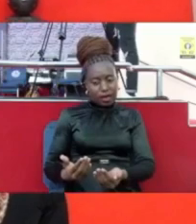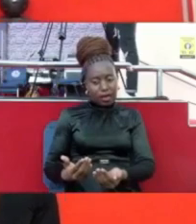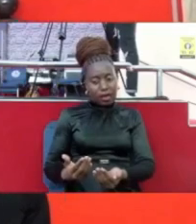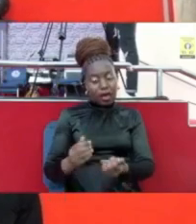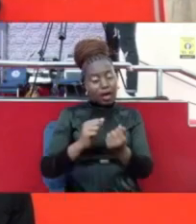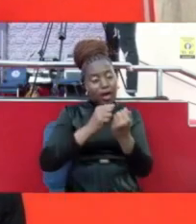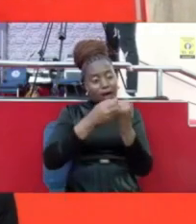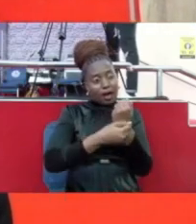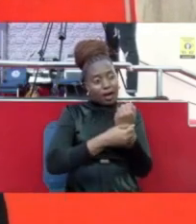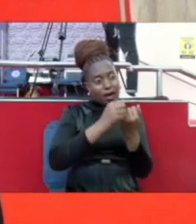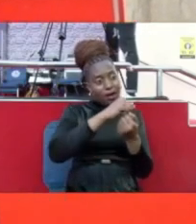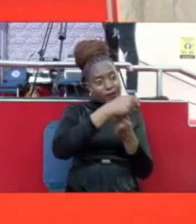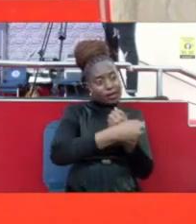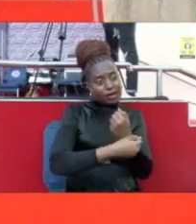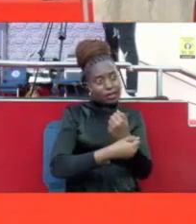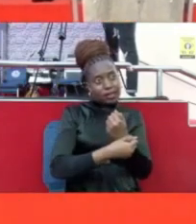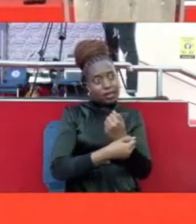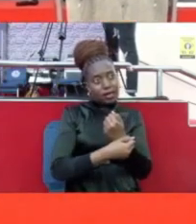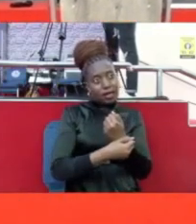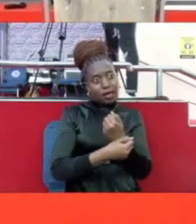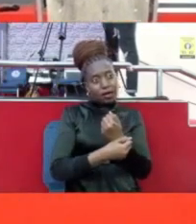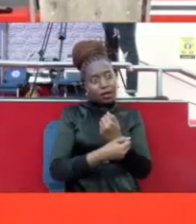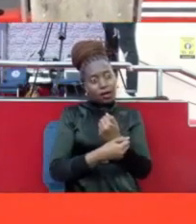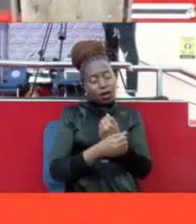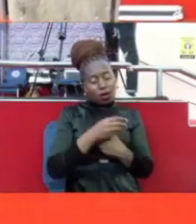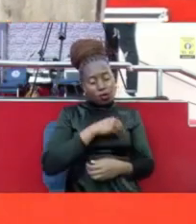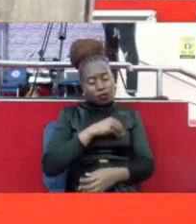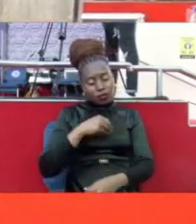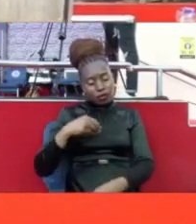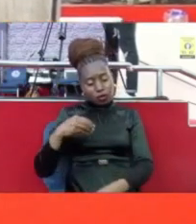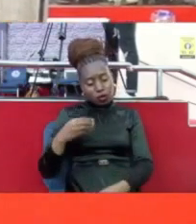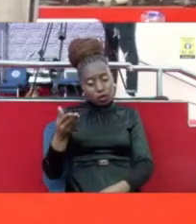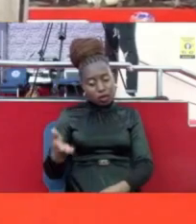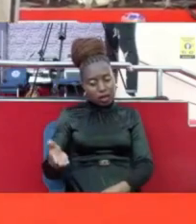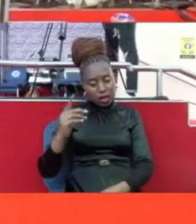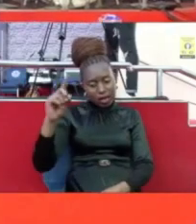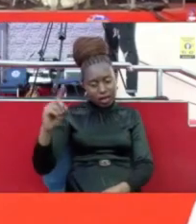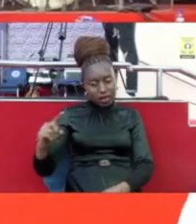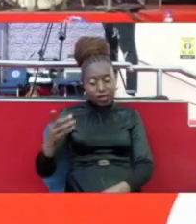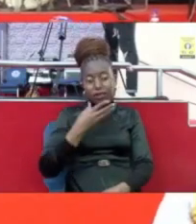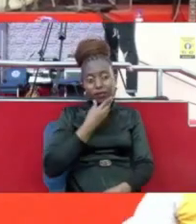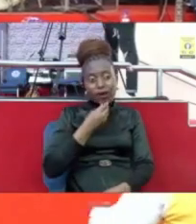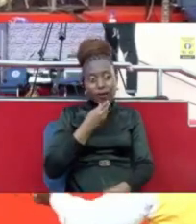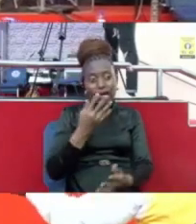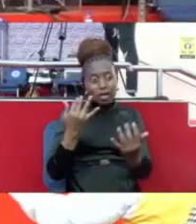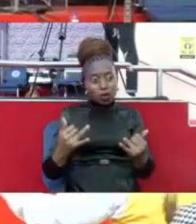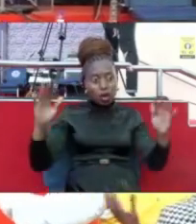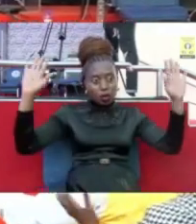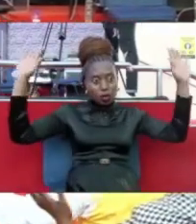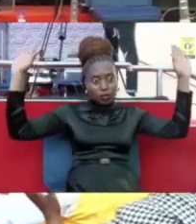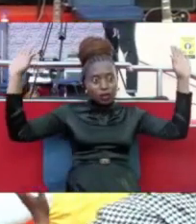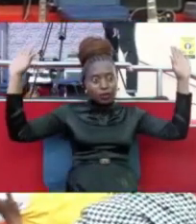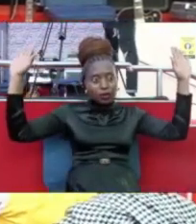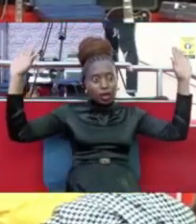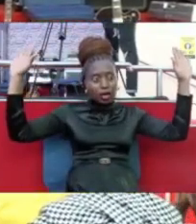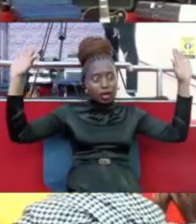harvest kimavuno of souls ya nafsi to Zimmerman. Hapa Zimmerman. Now lift up both hands. Sasa inua mikono yako miwili. And begin